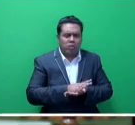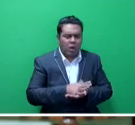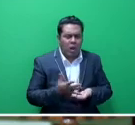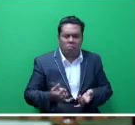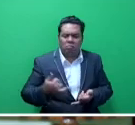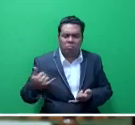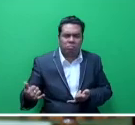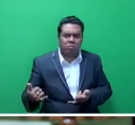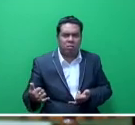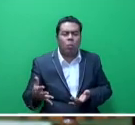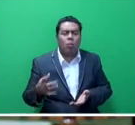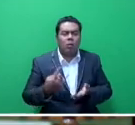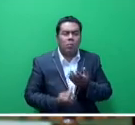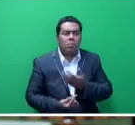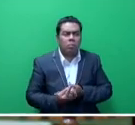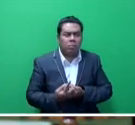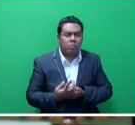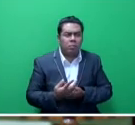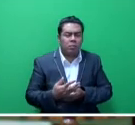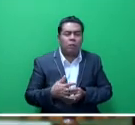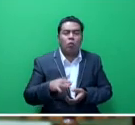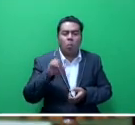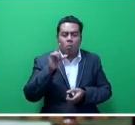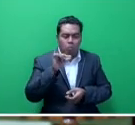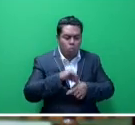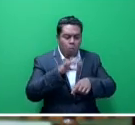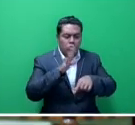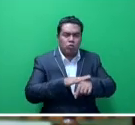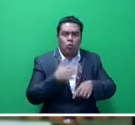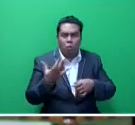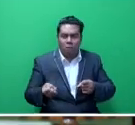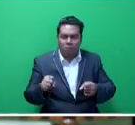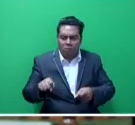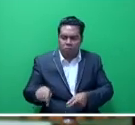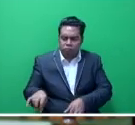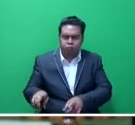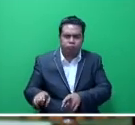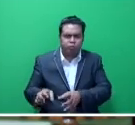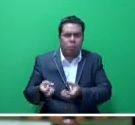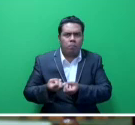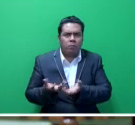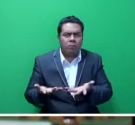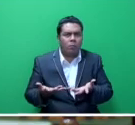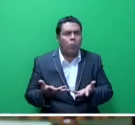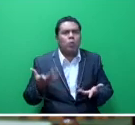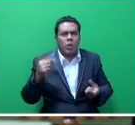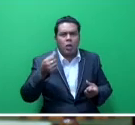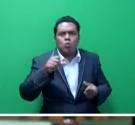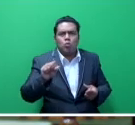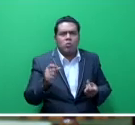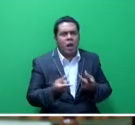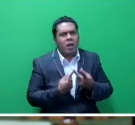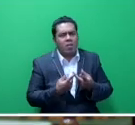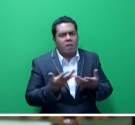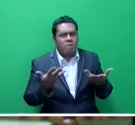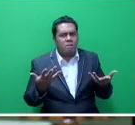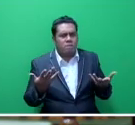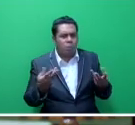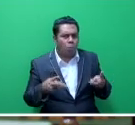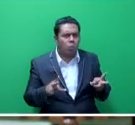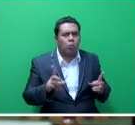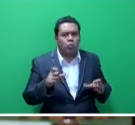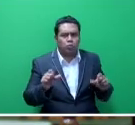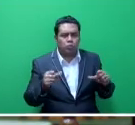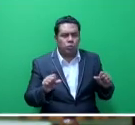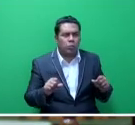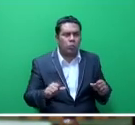left to become unsightly breeding grounds for mosquitoes, they can actually be used for productive purposes. Through this new program, Mr. Speaker, sir, we'll